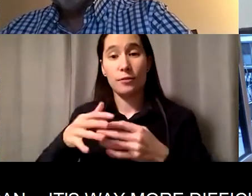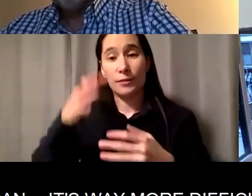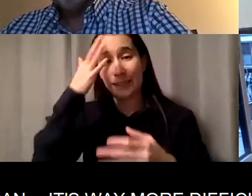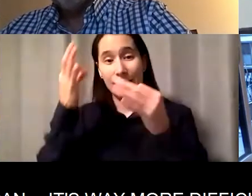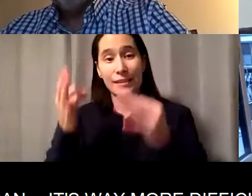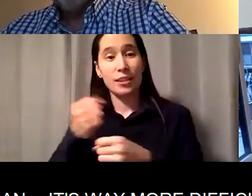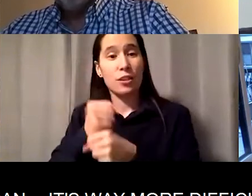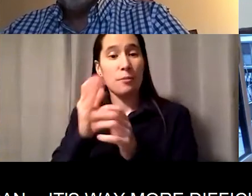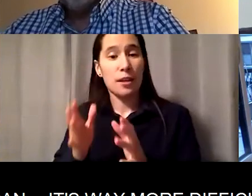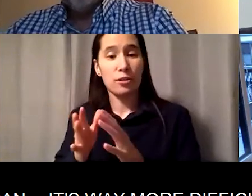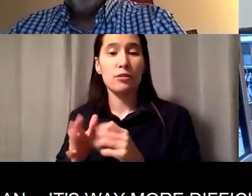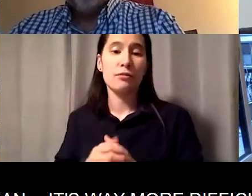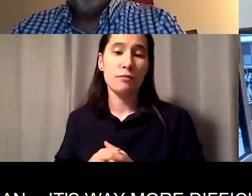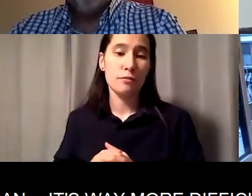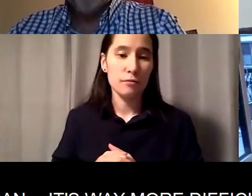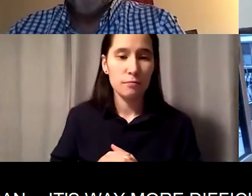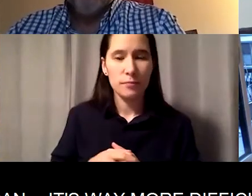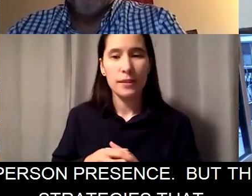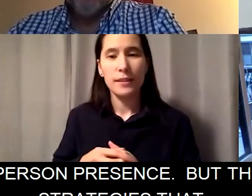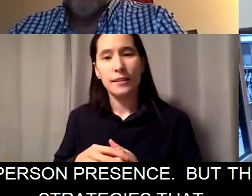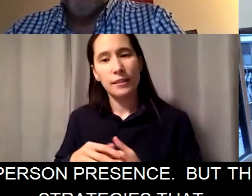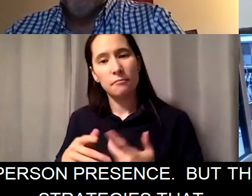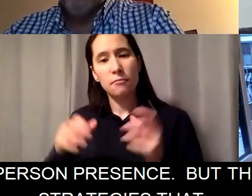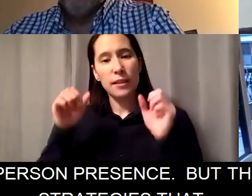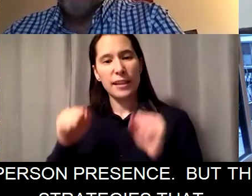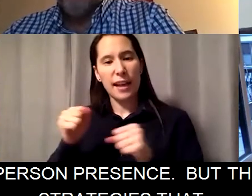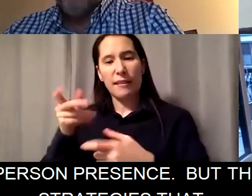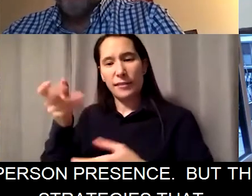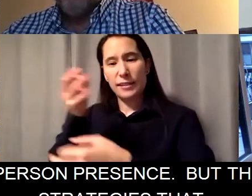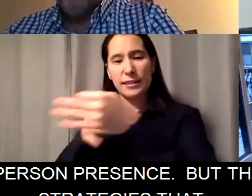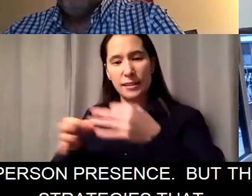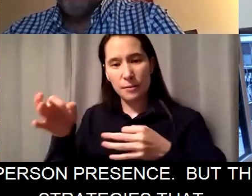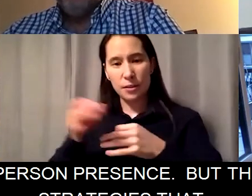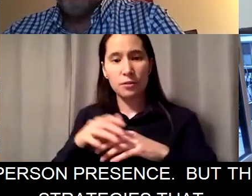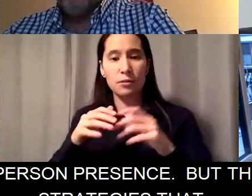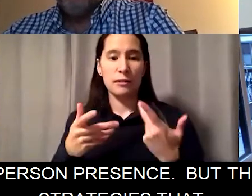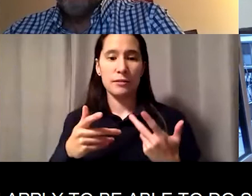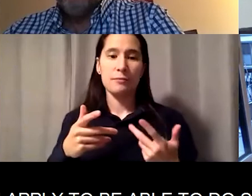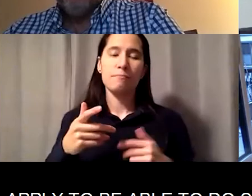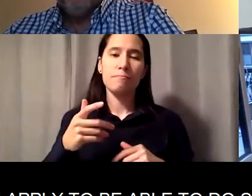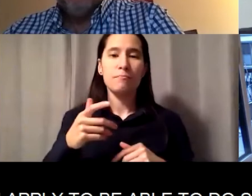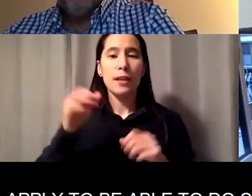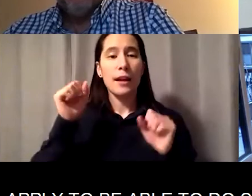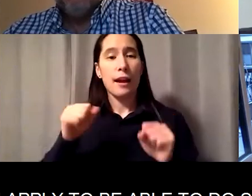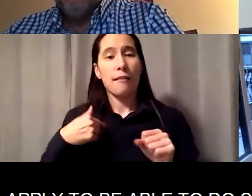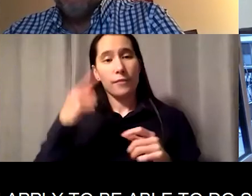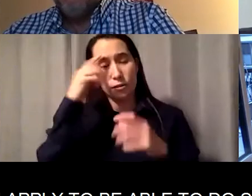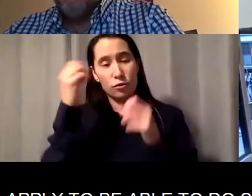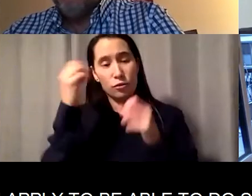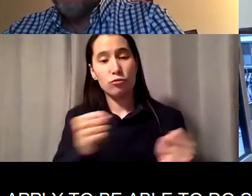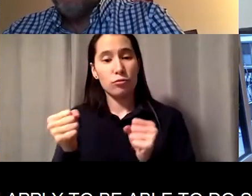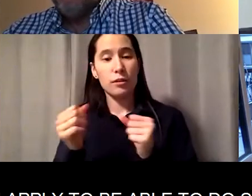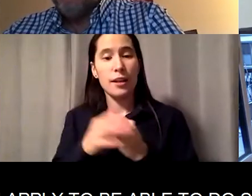it's way more difficult without ongoing in-person presence, but there may be strategies that you can apply to be able to